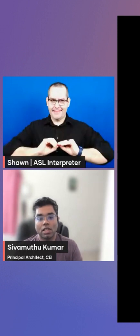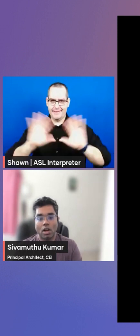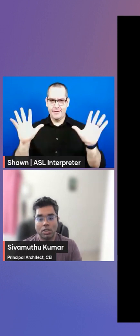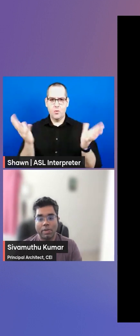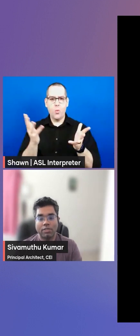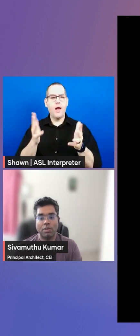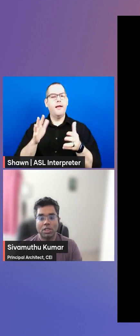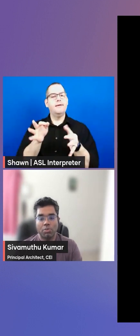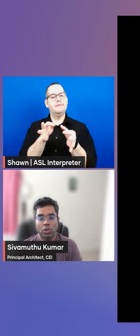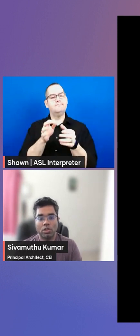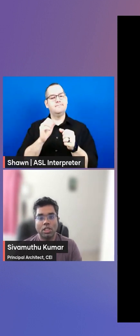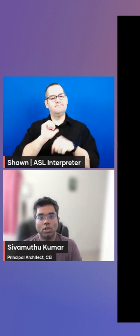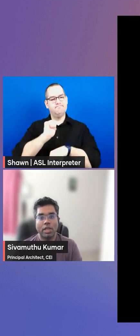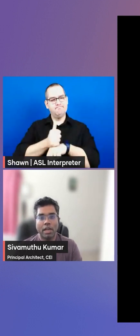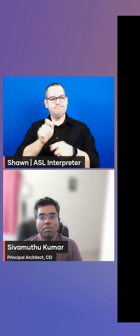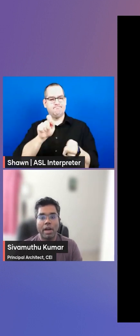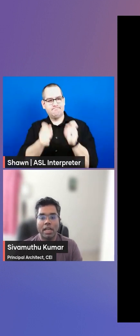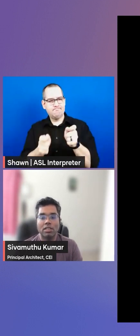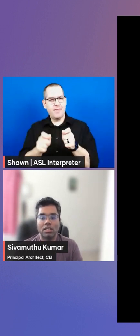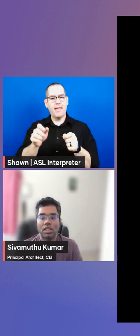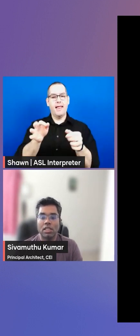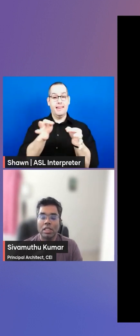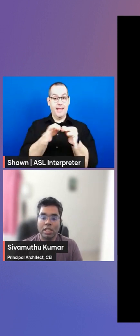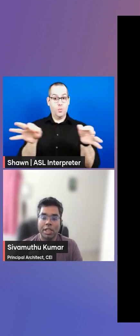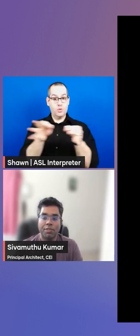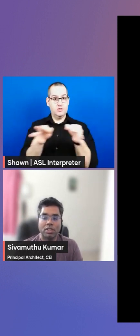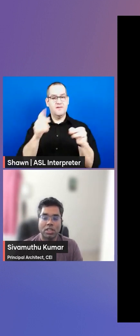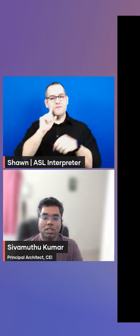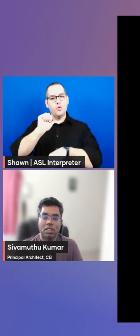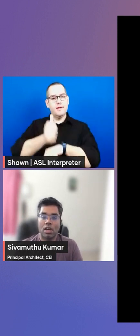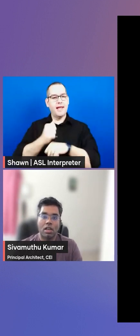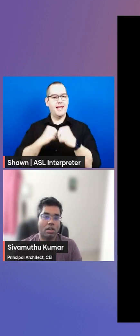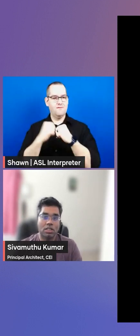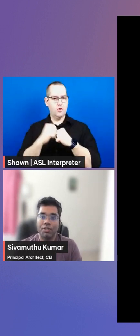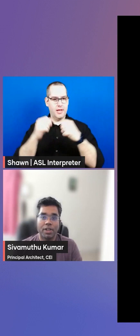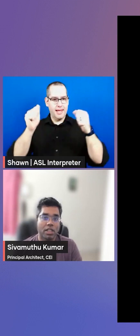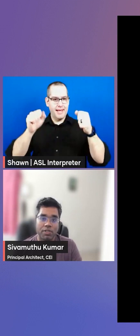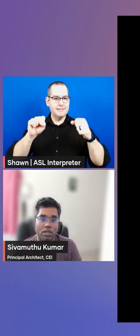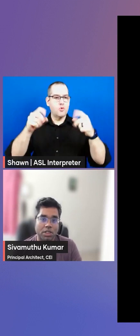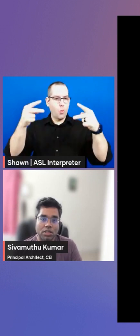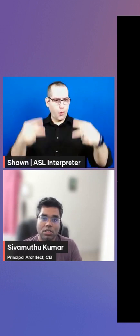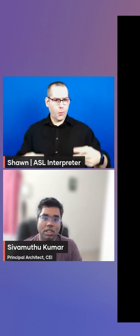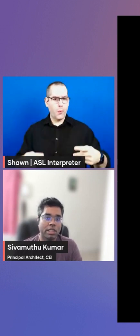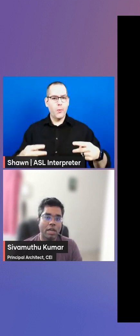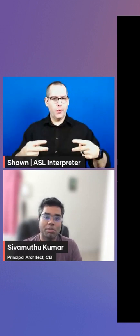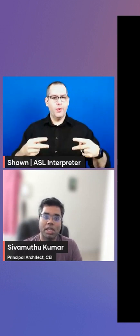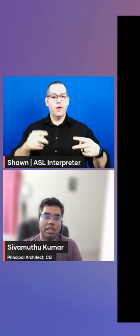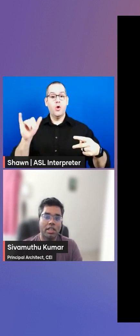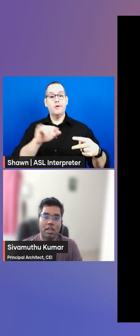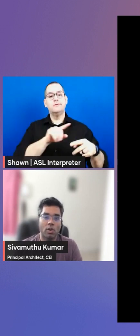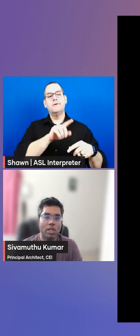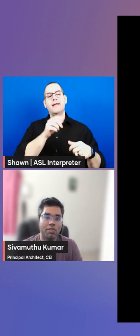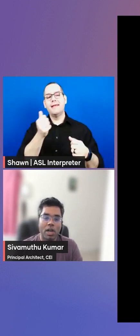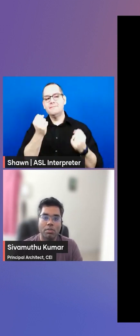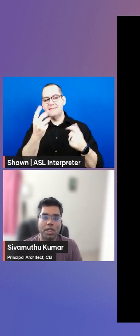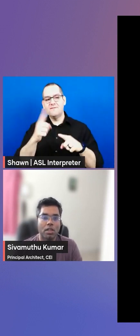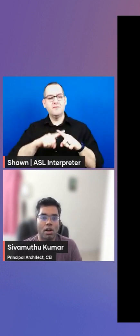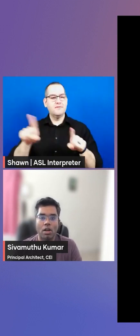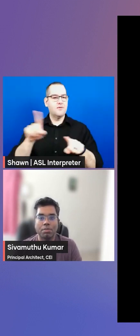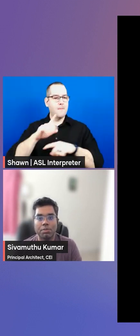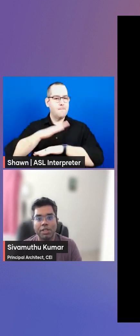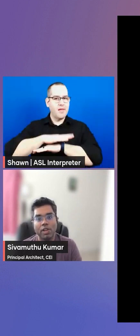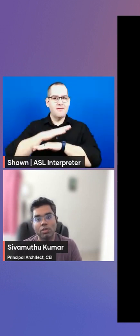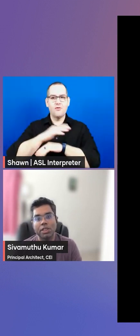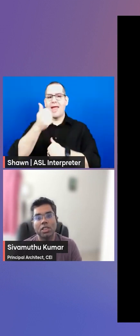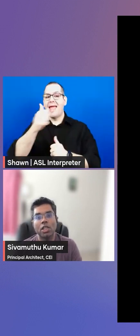it has the cross-platform support so that you can manage the infrastructure across different environments. It can be like any cloud environment